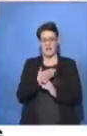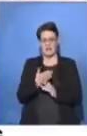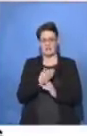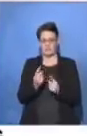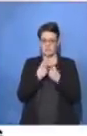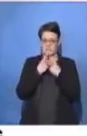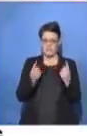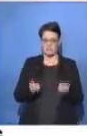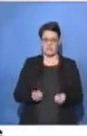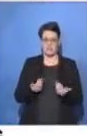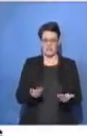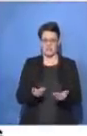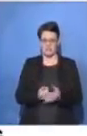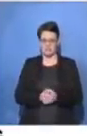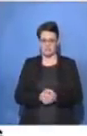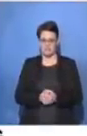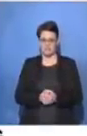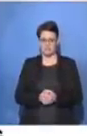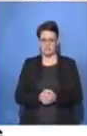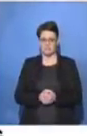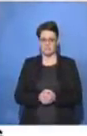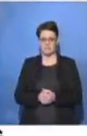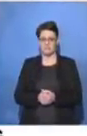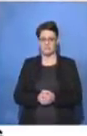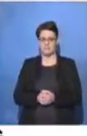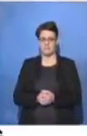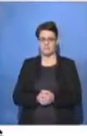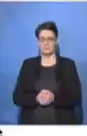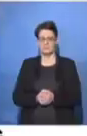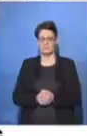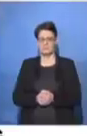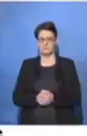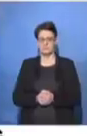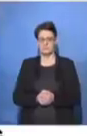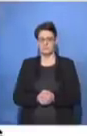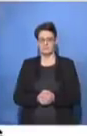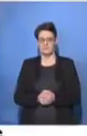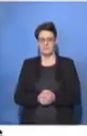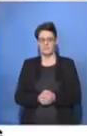statement. Thank you. Thank you.